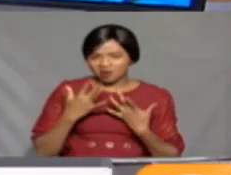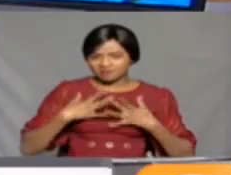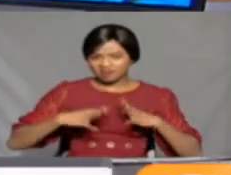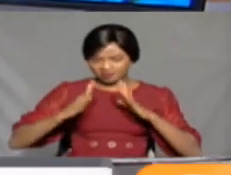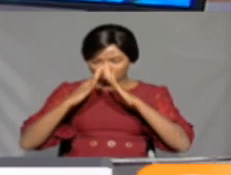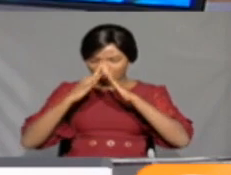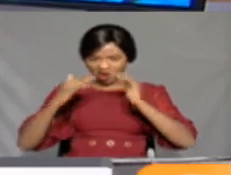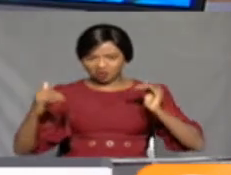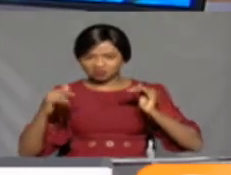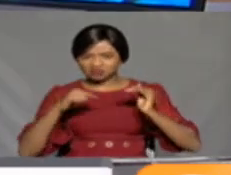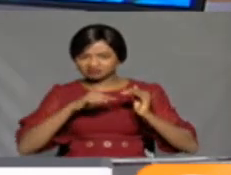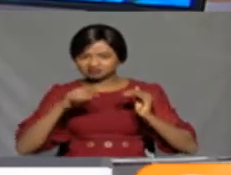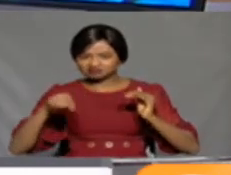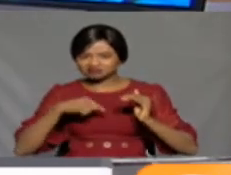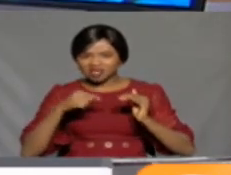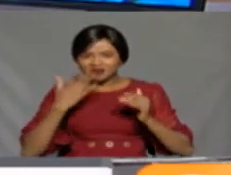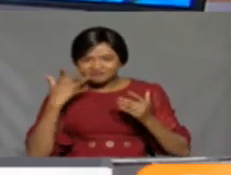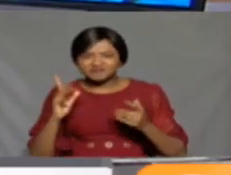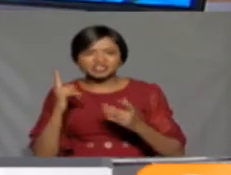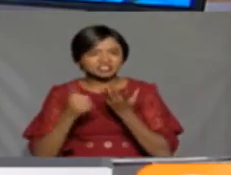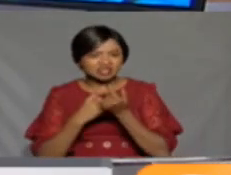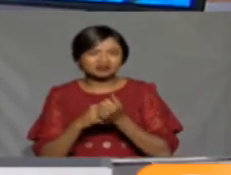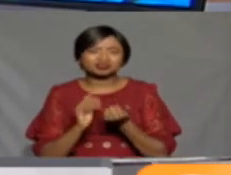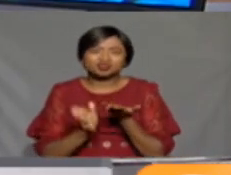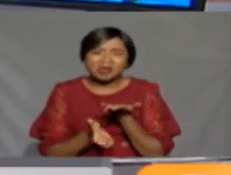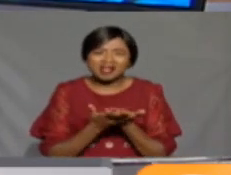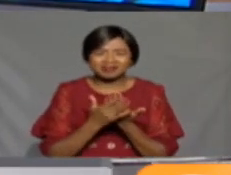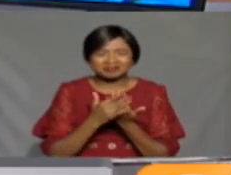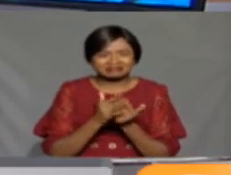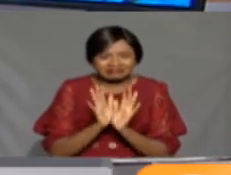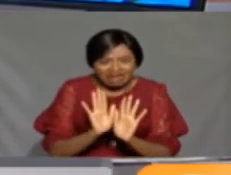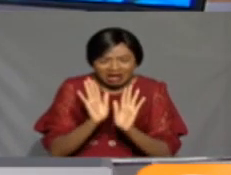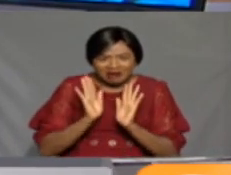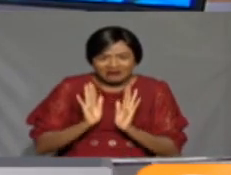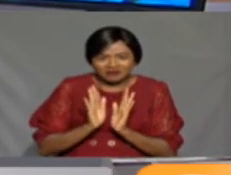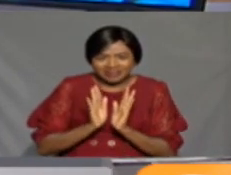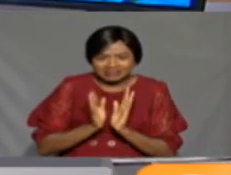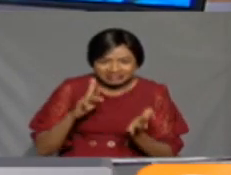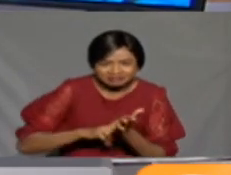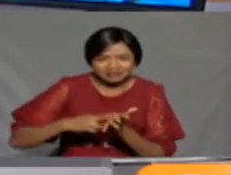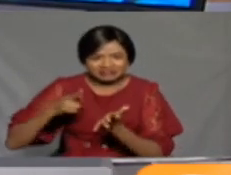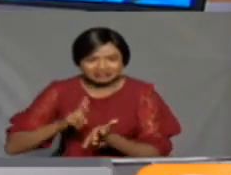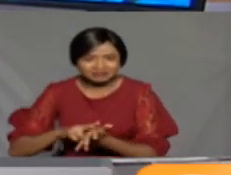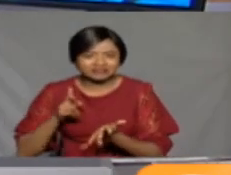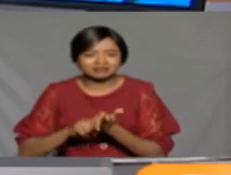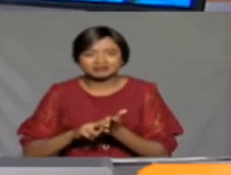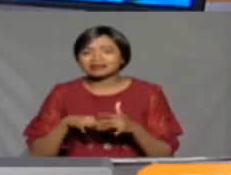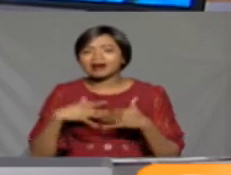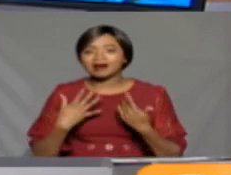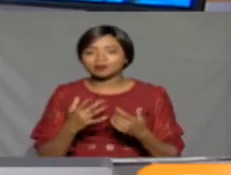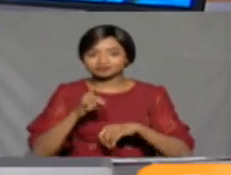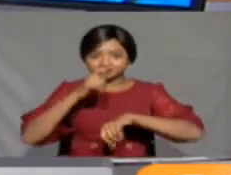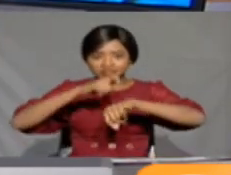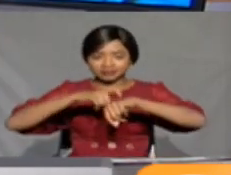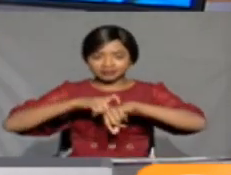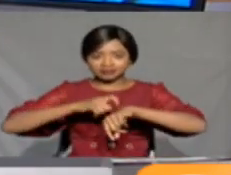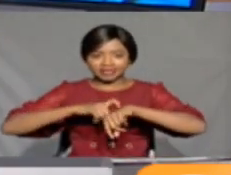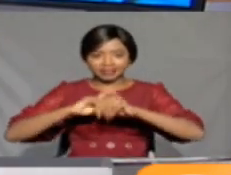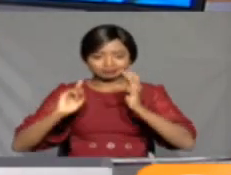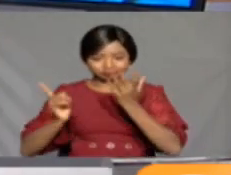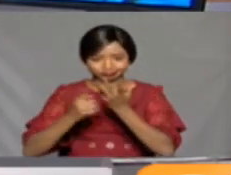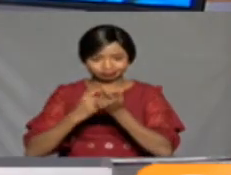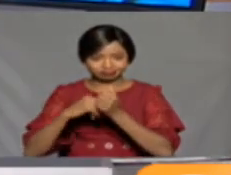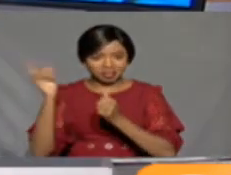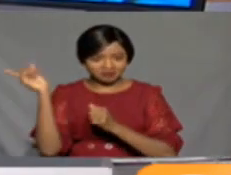household have already been counted to avoid duplication of counting? That's very simple. After the enumeration process is over in your household,